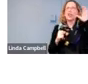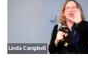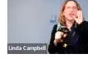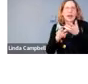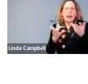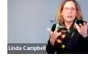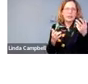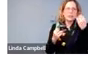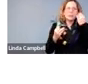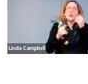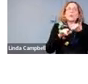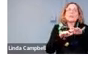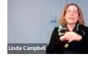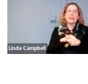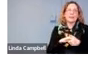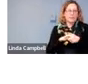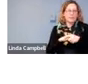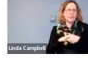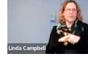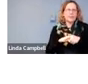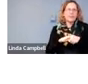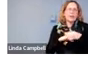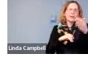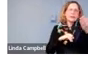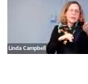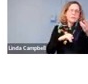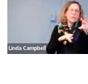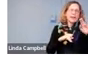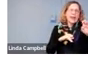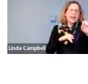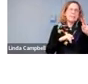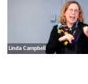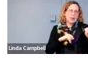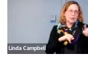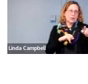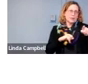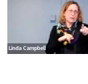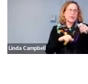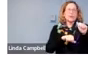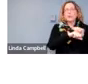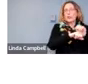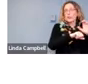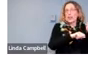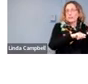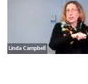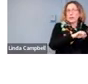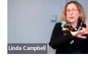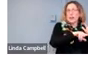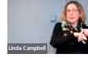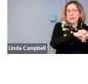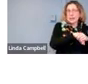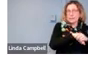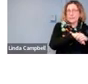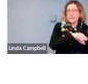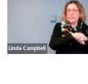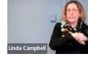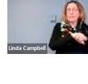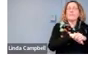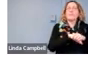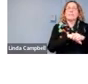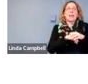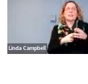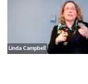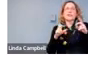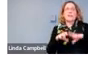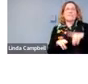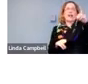just a baseline. We weren't looking for anything in particular. We just wanted to know what was there in the community. So Kaylee McLeod, she was working on chain pickerel